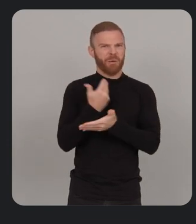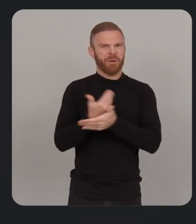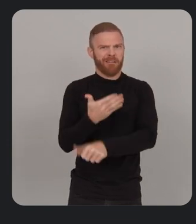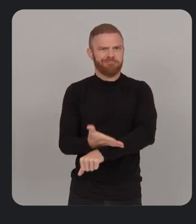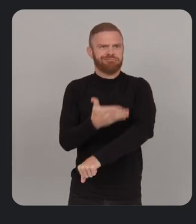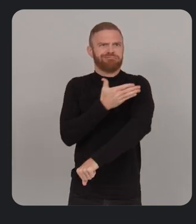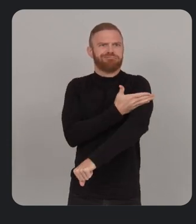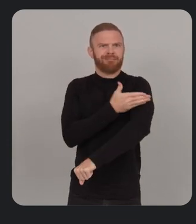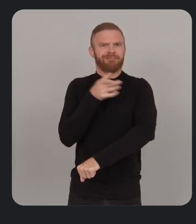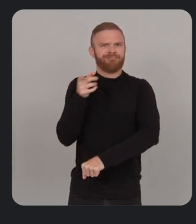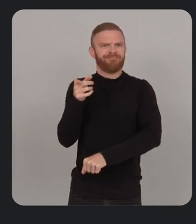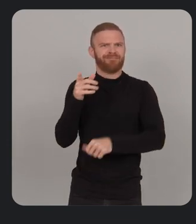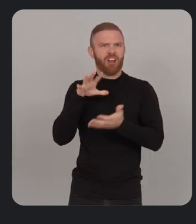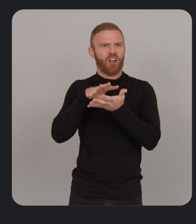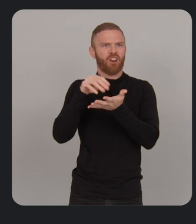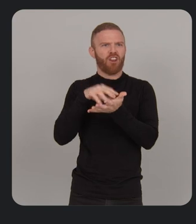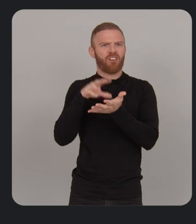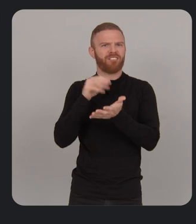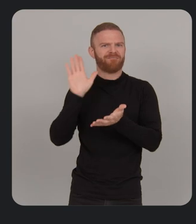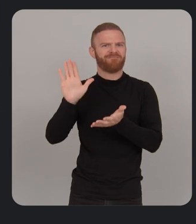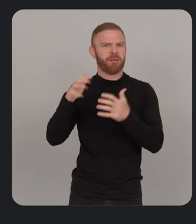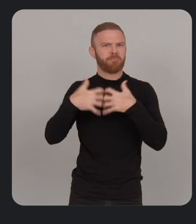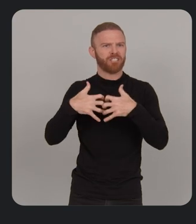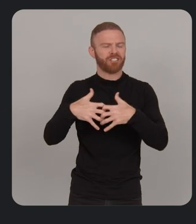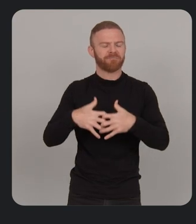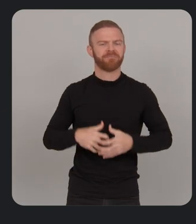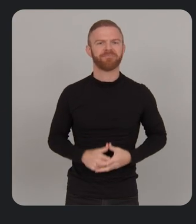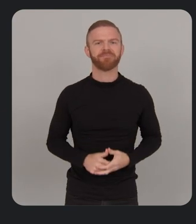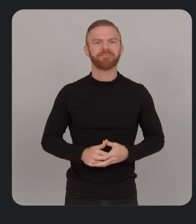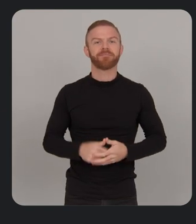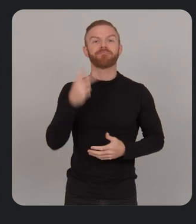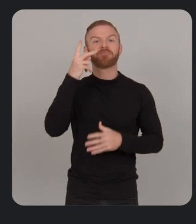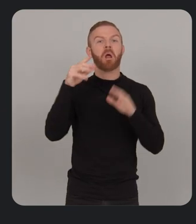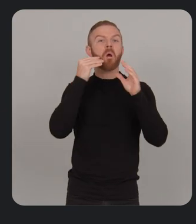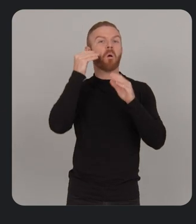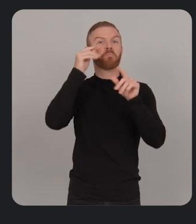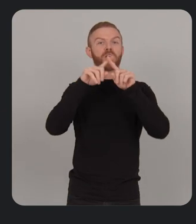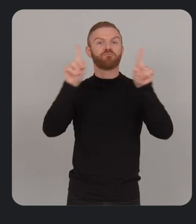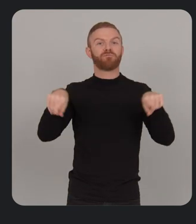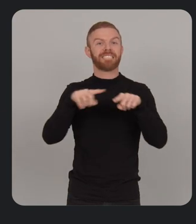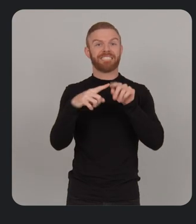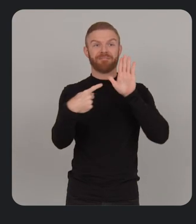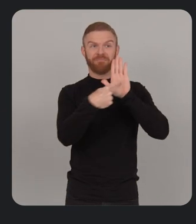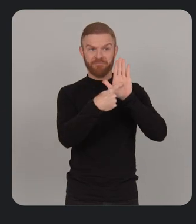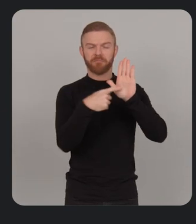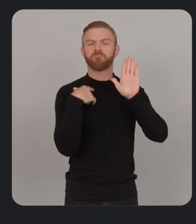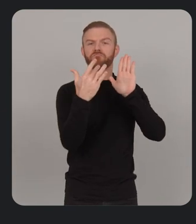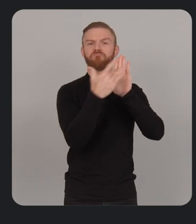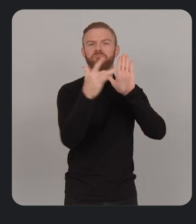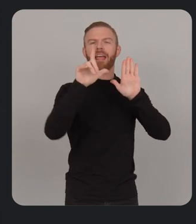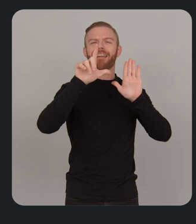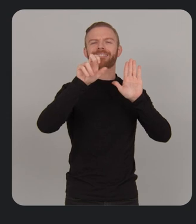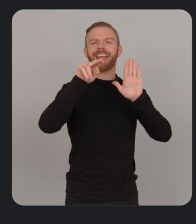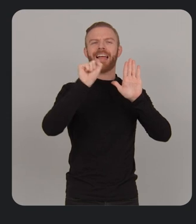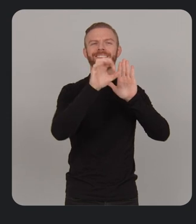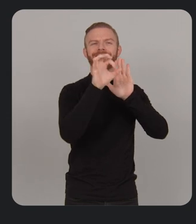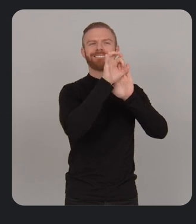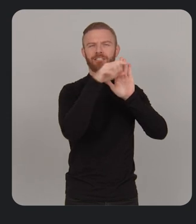latest machine learning advancements. So I'm here on my home screen, and I tap the Lens icon in the search bar.